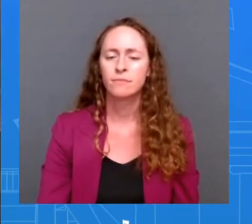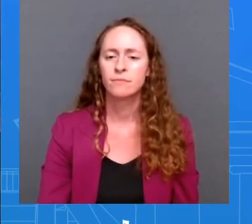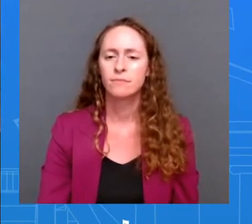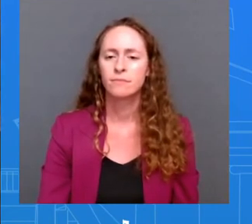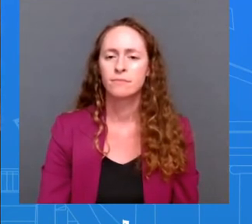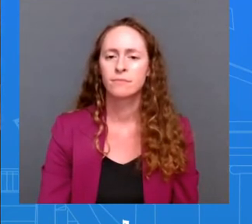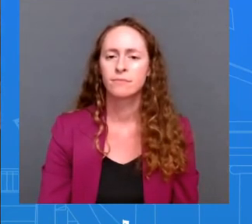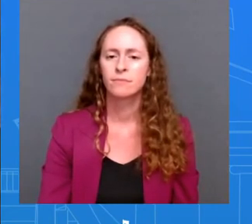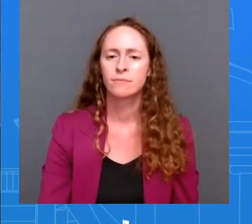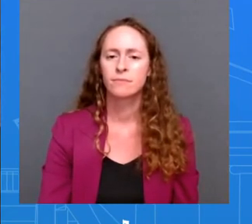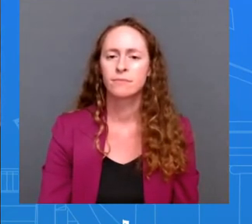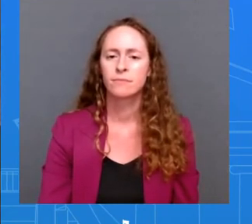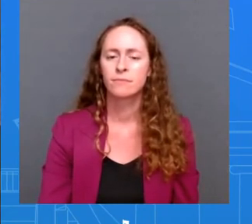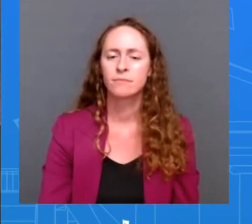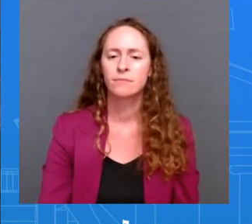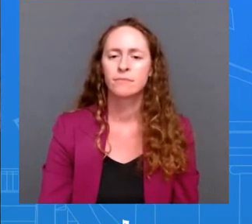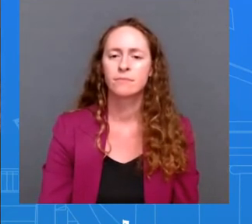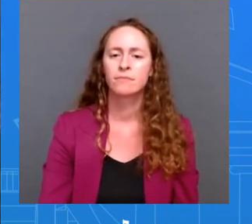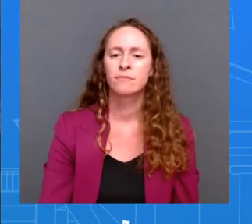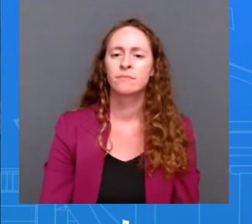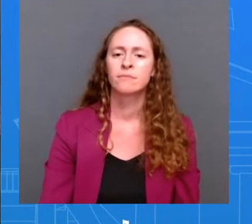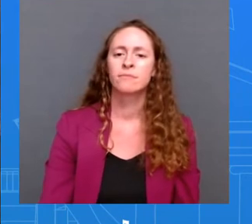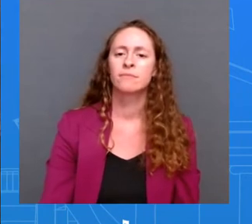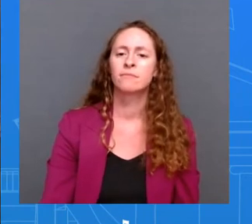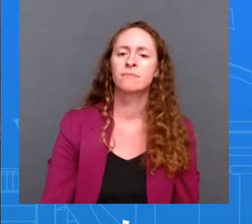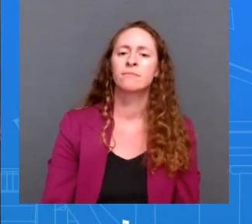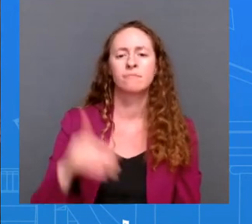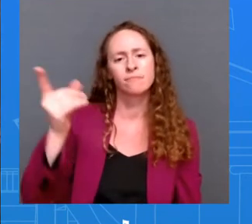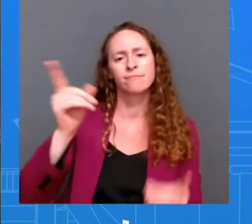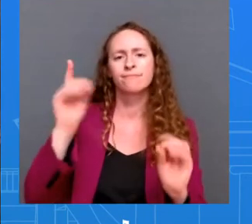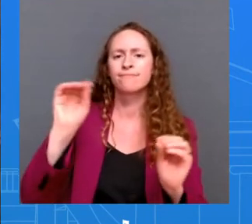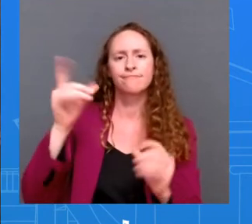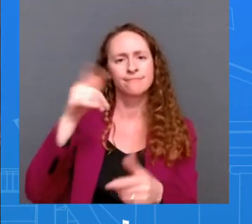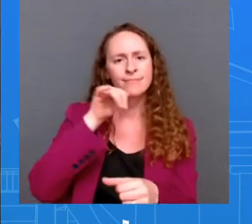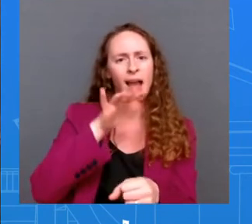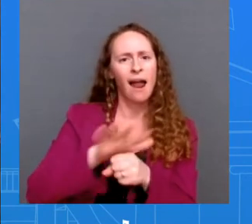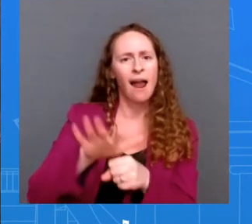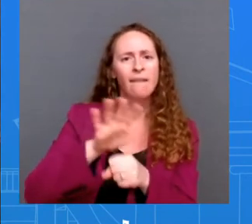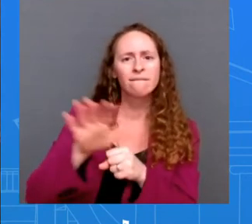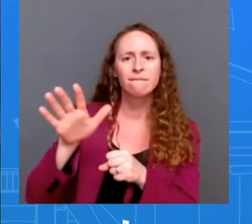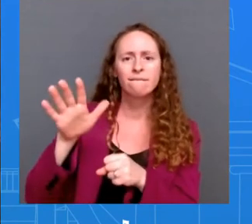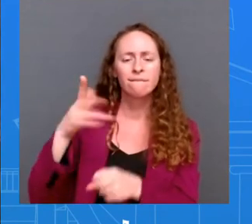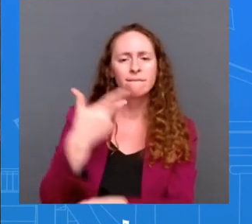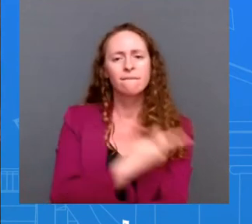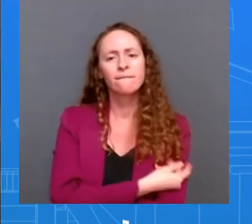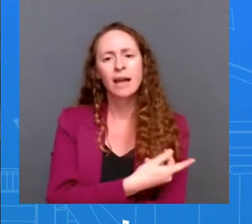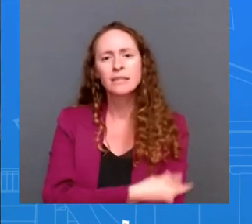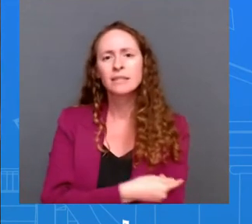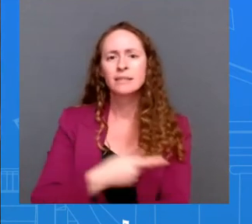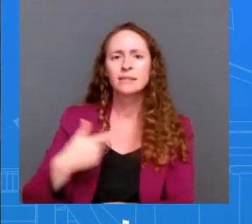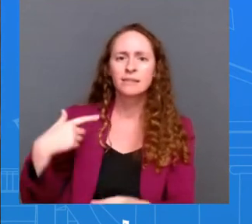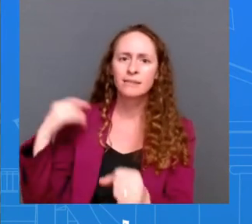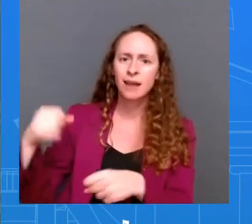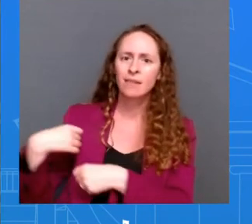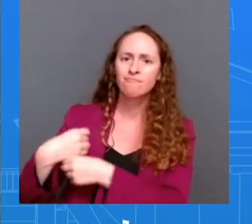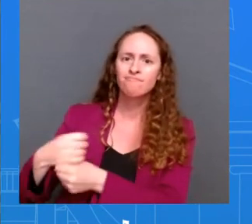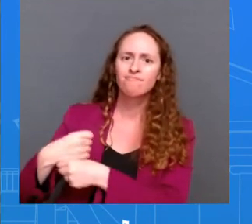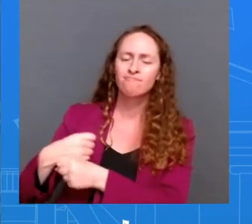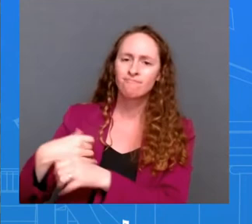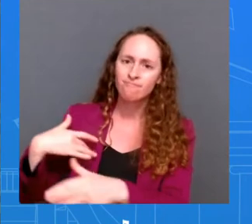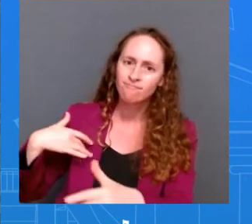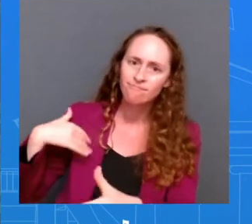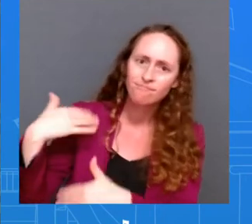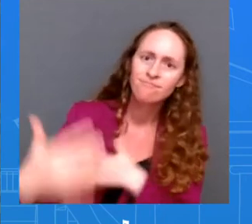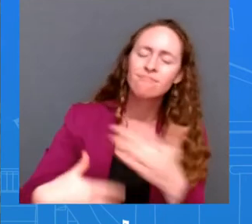his administration and the Department of Health and Human Services in particular has acted with enough urgency to confront this monkeypox? So I want us to take a step